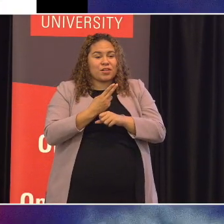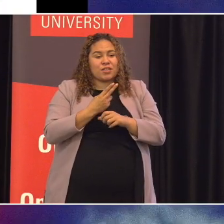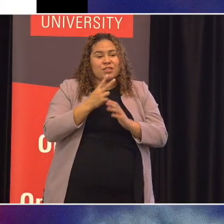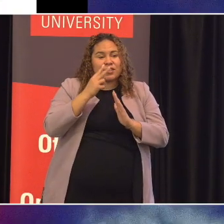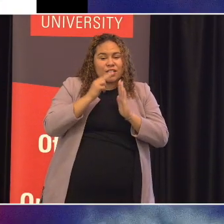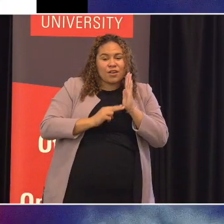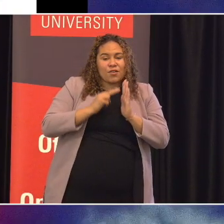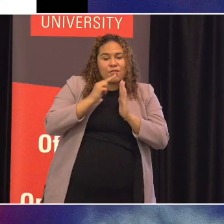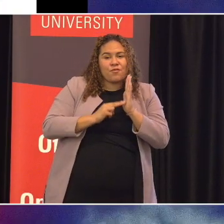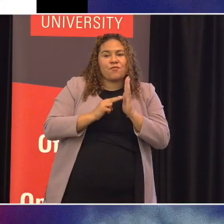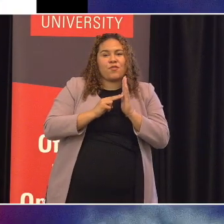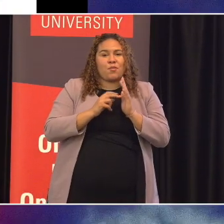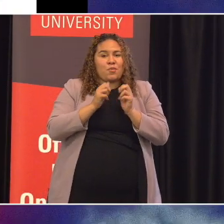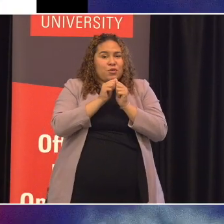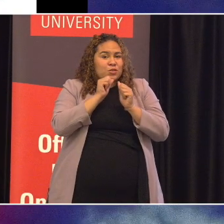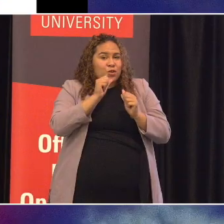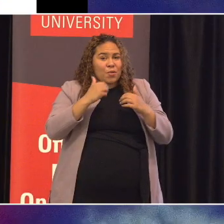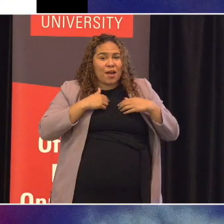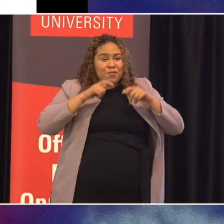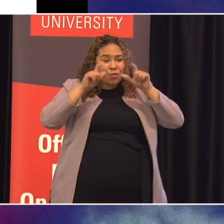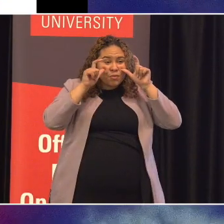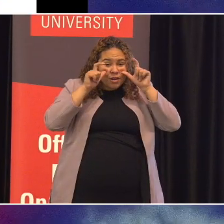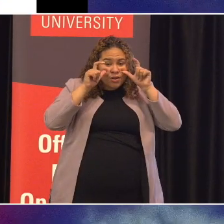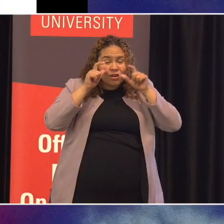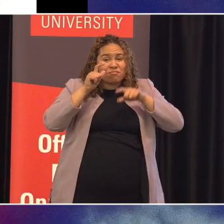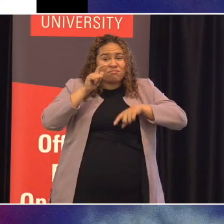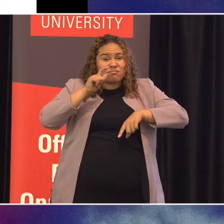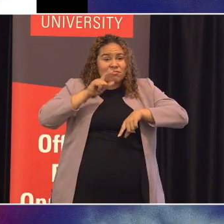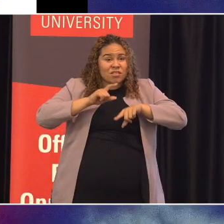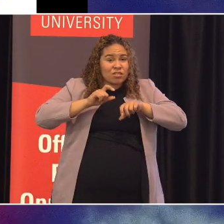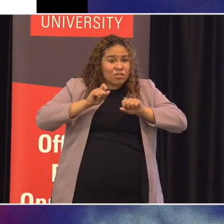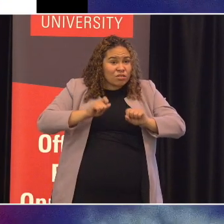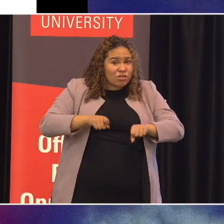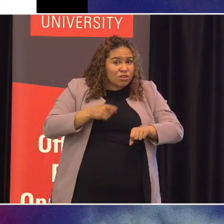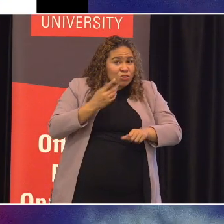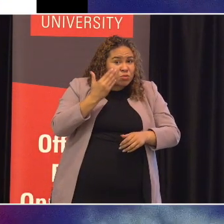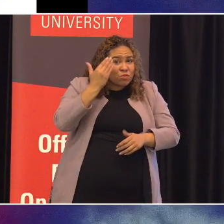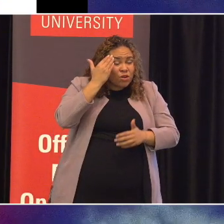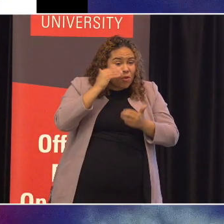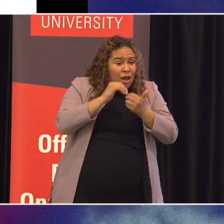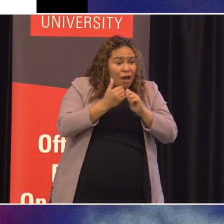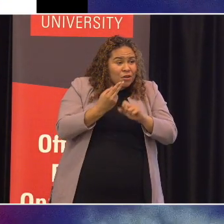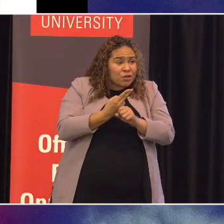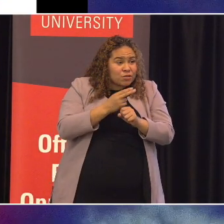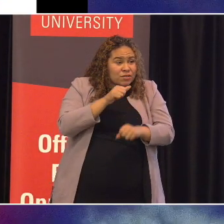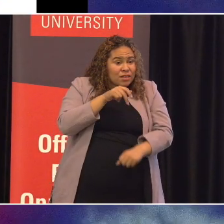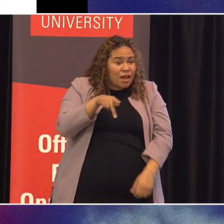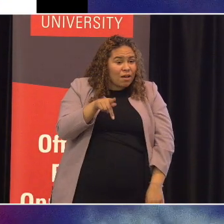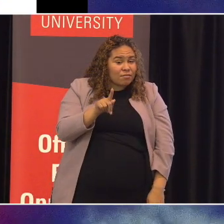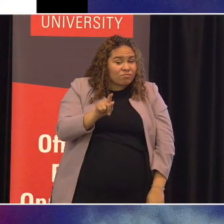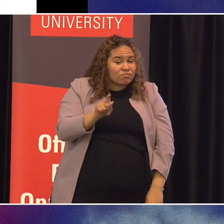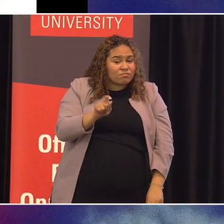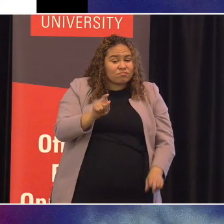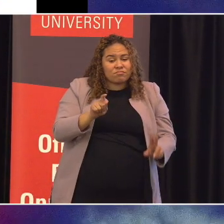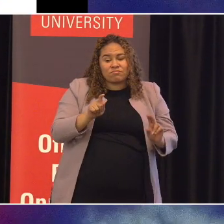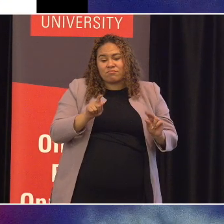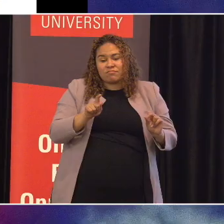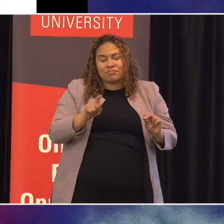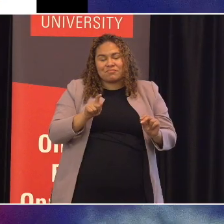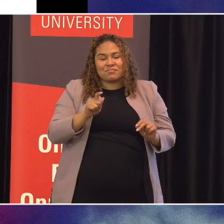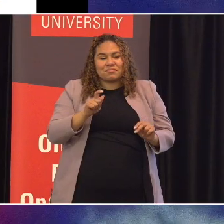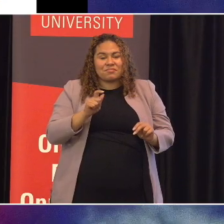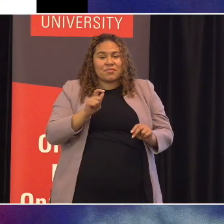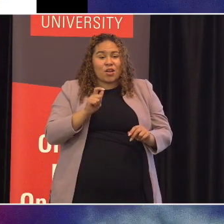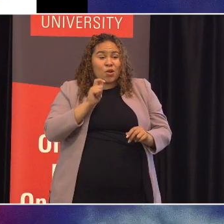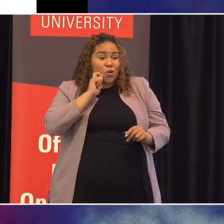Your readers on, would you be able to know how to use the app? No. Cool,